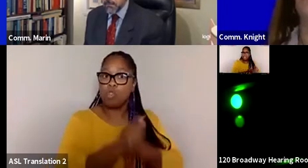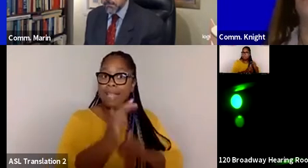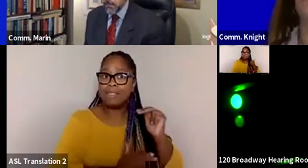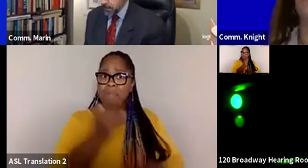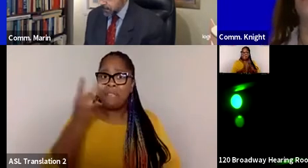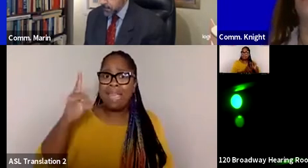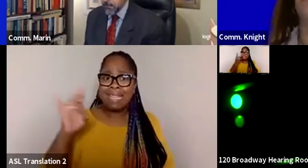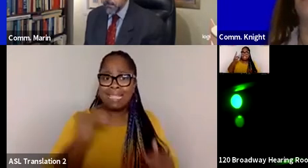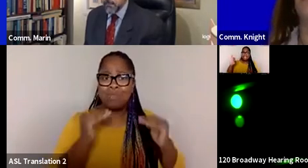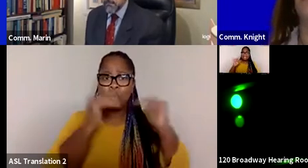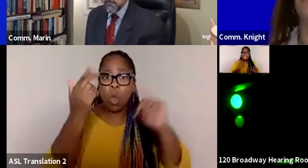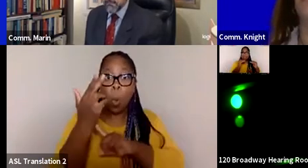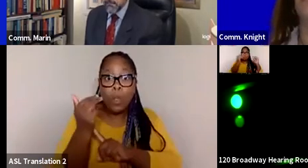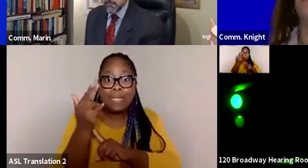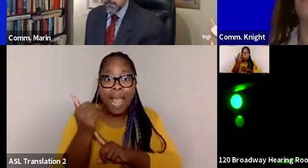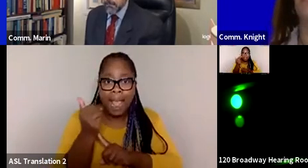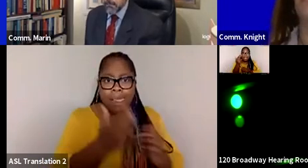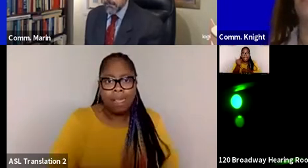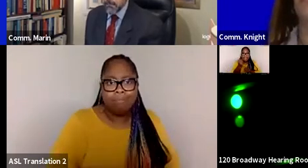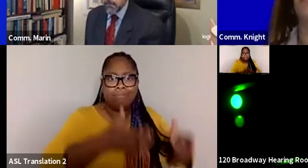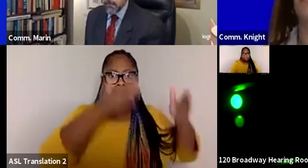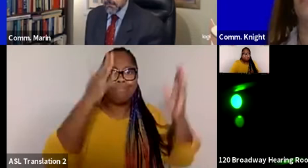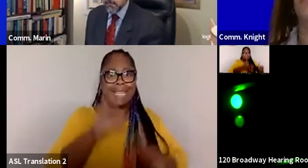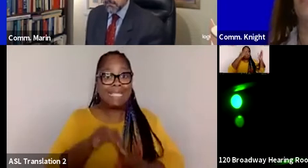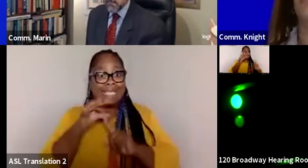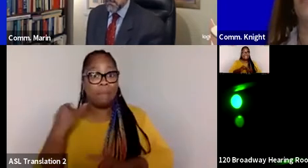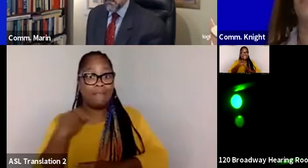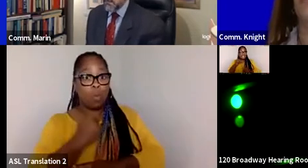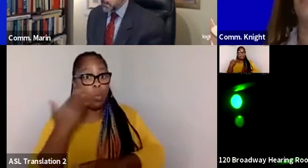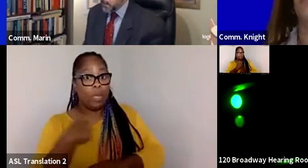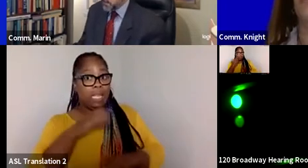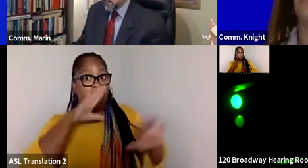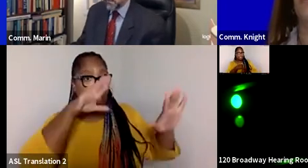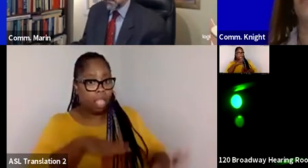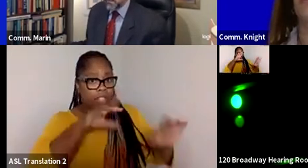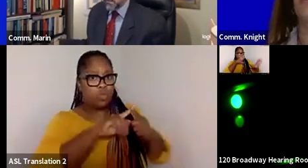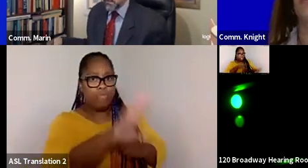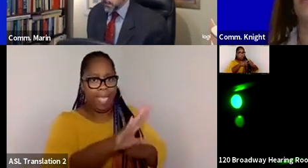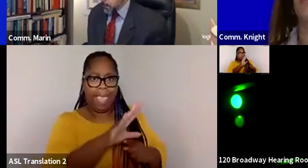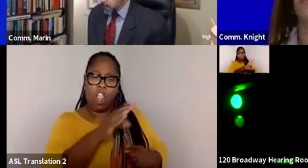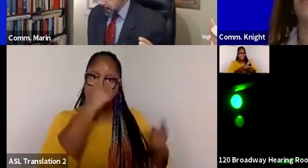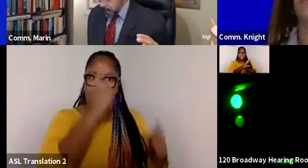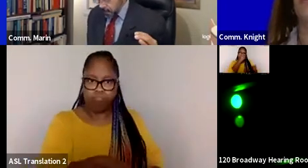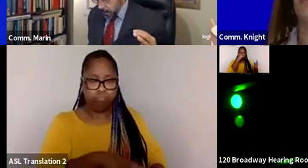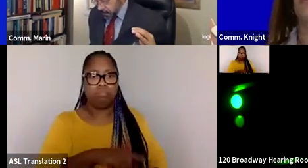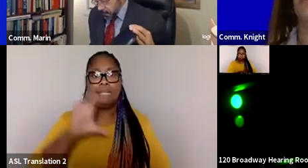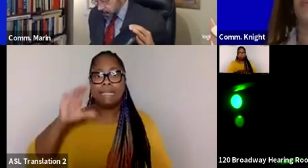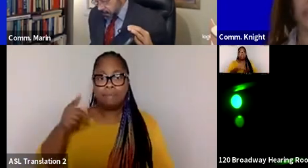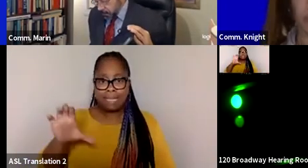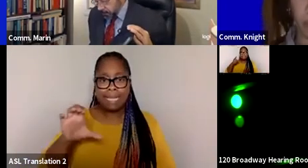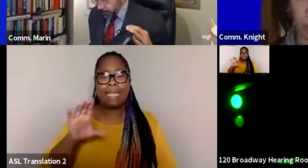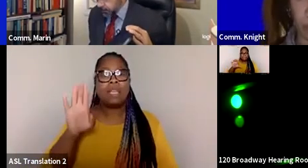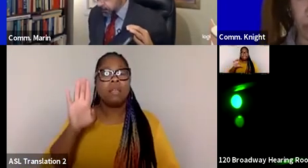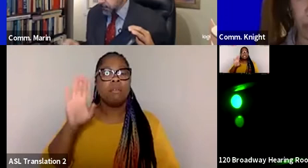18-story hotel as of right, unless we in the neighborhood bow to their 13-story compromise. Well, the CPC and the borough president and the